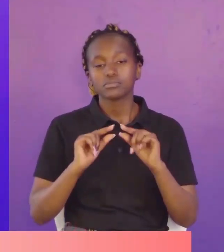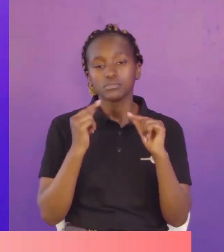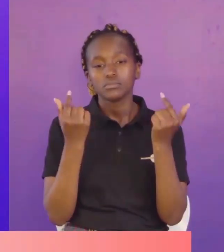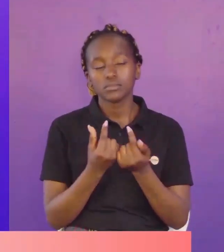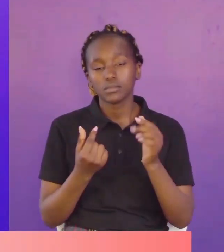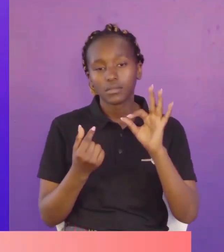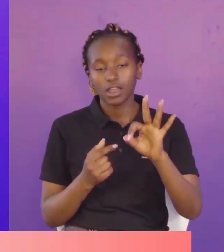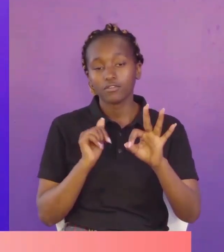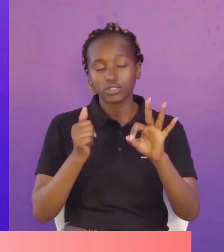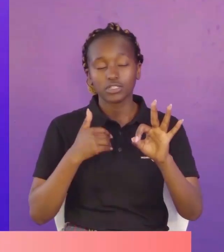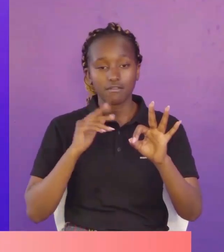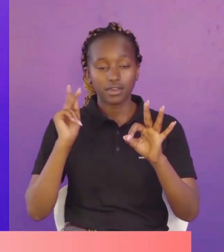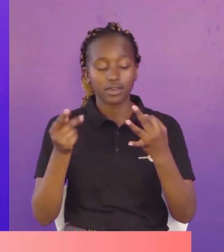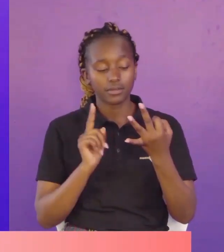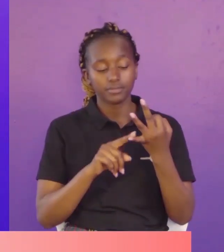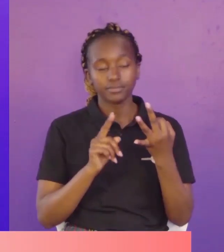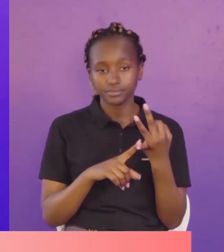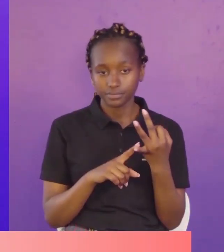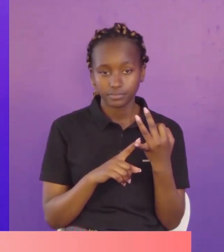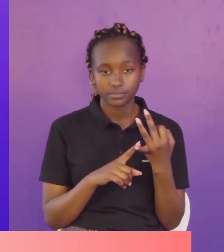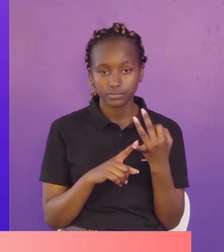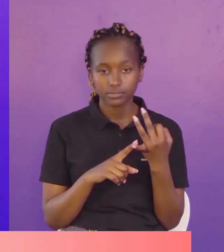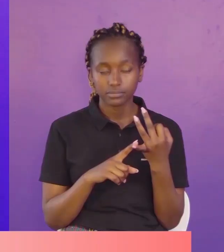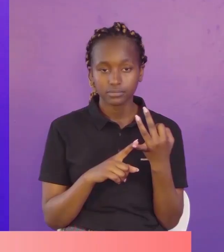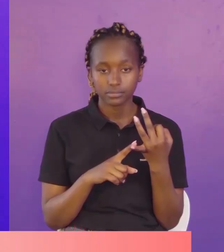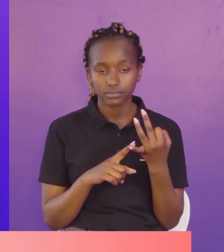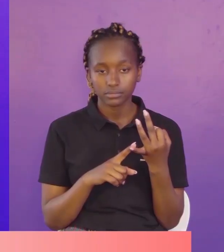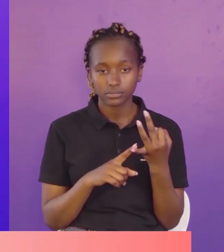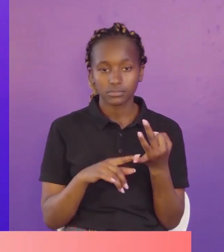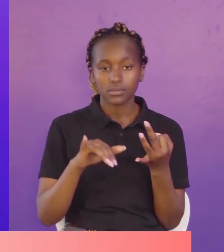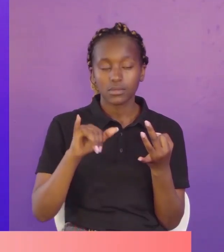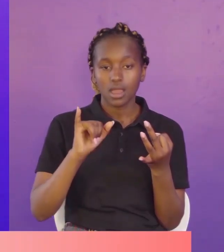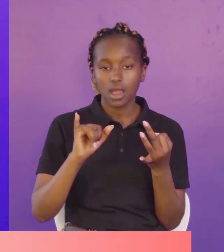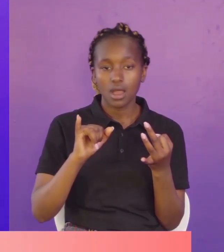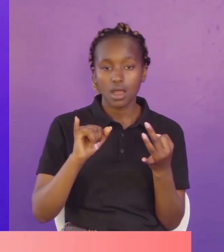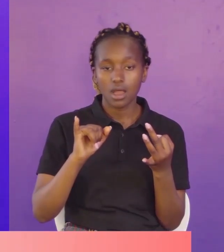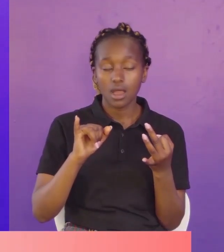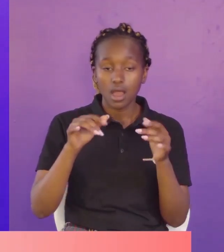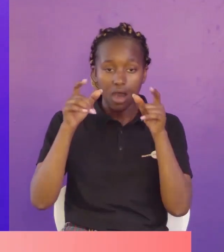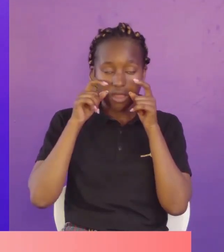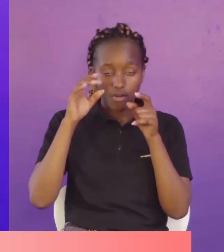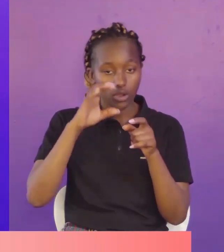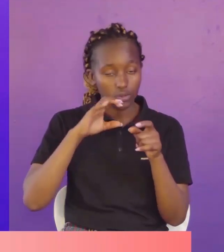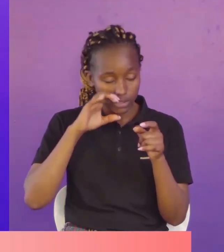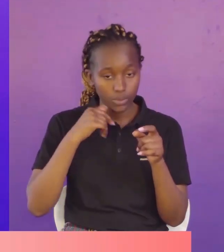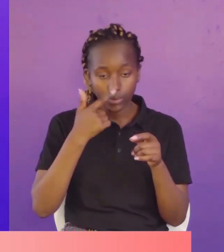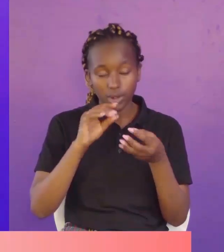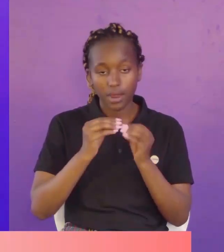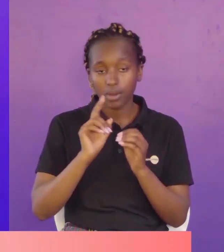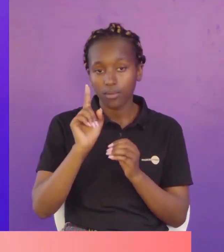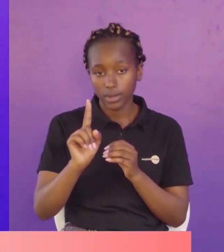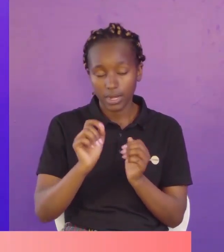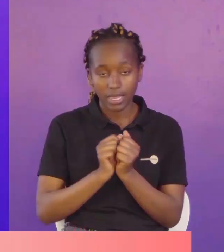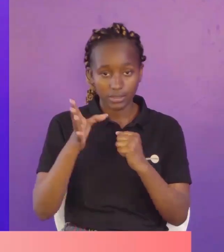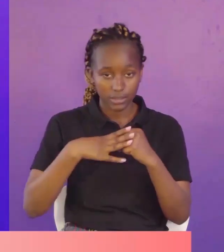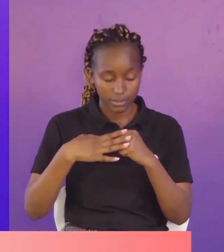our group now. It is Group F. We have Ivory Coast. They are leading. Then they have